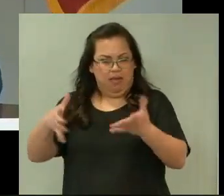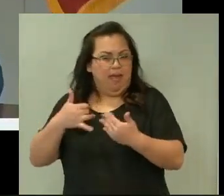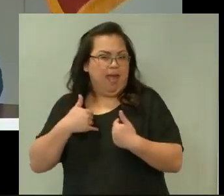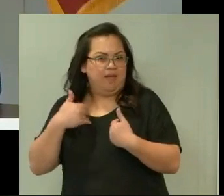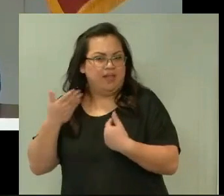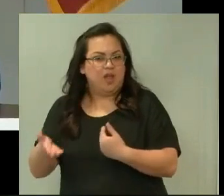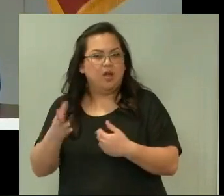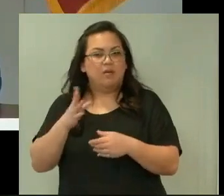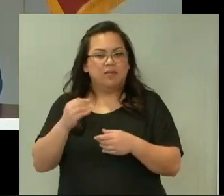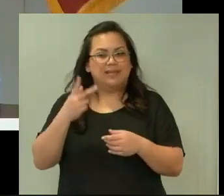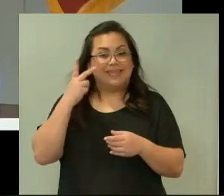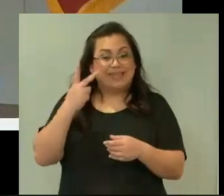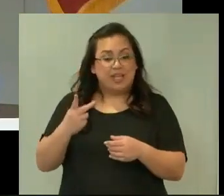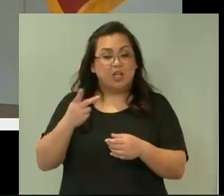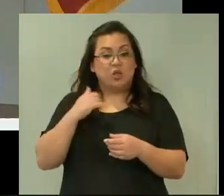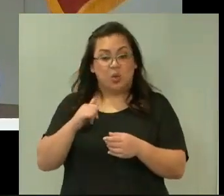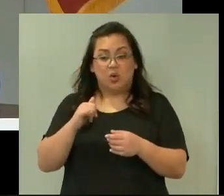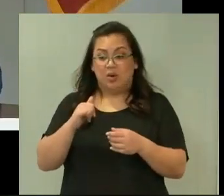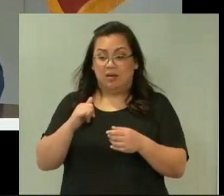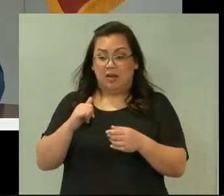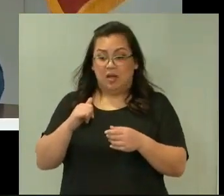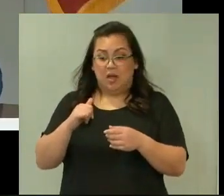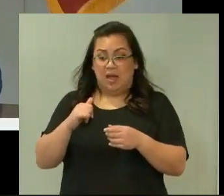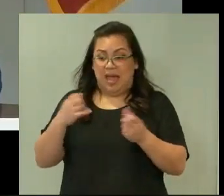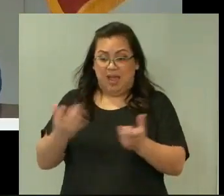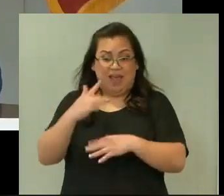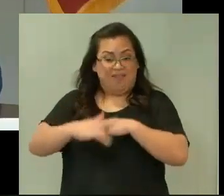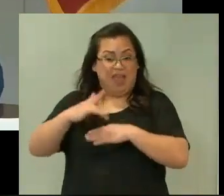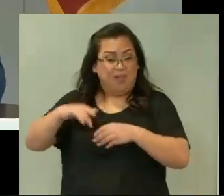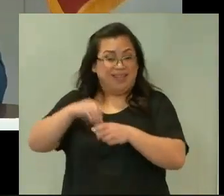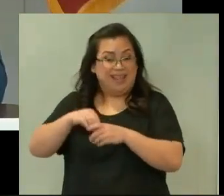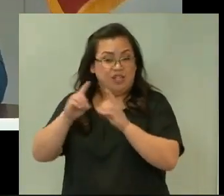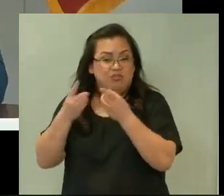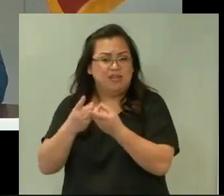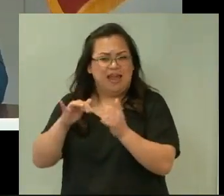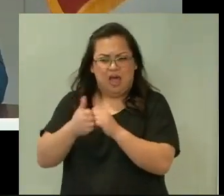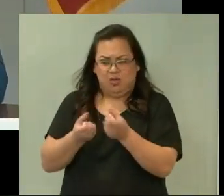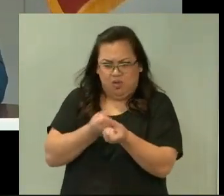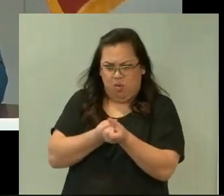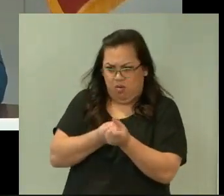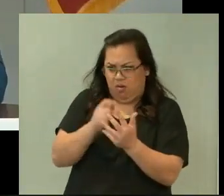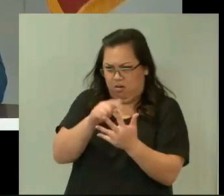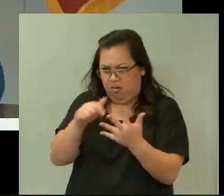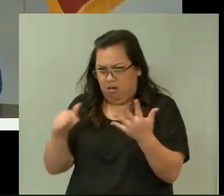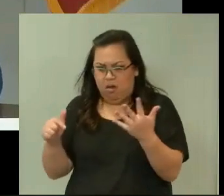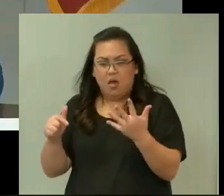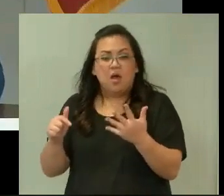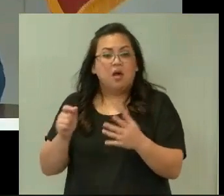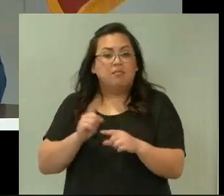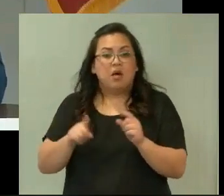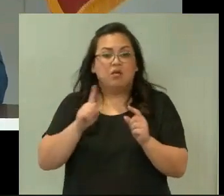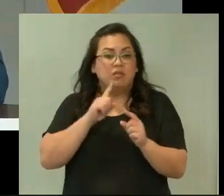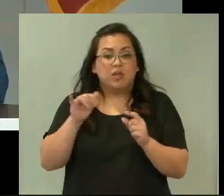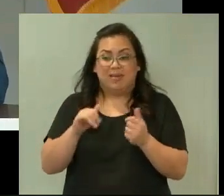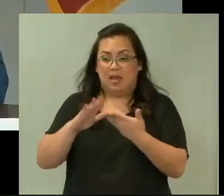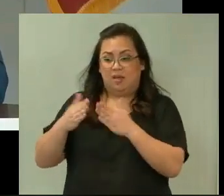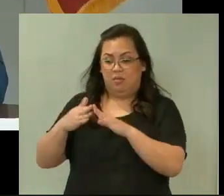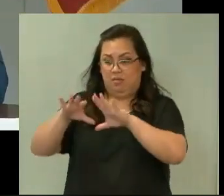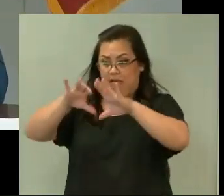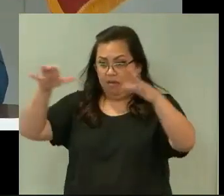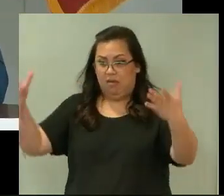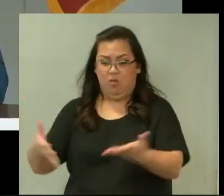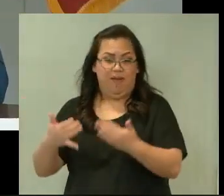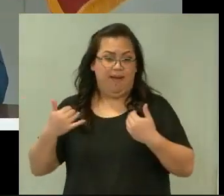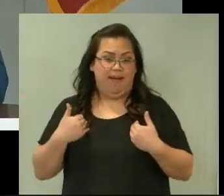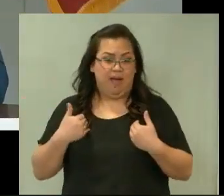your structure and infrastructure within your district and how to support all of those things can only be done with the village that you have within your